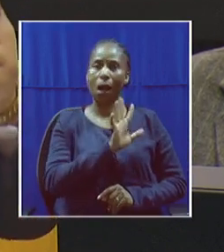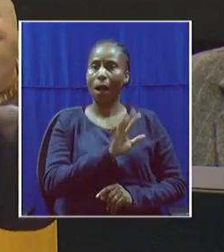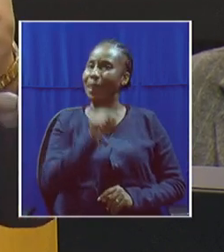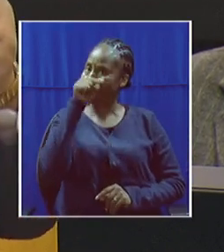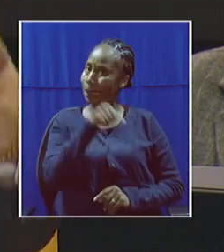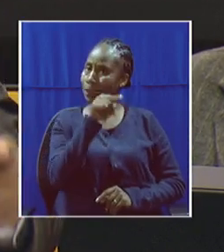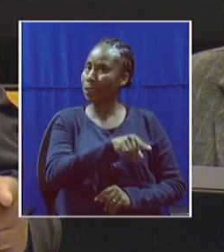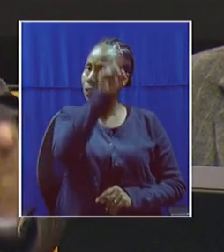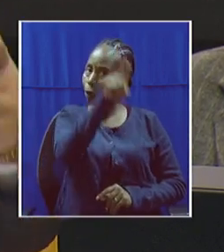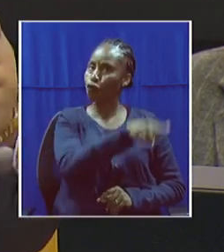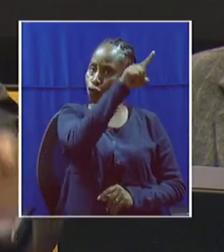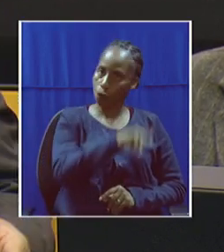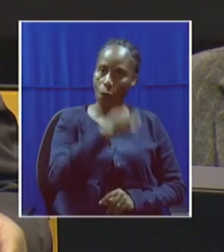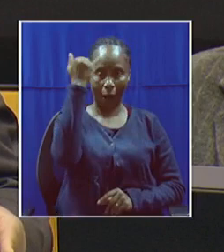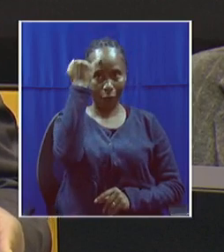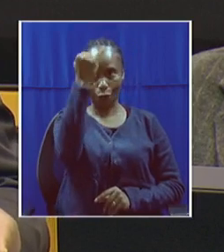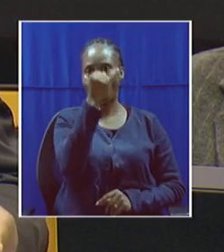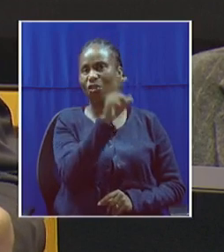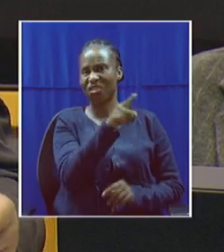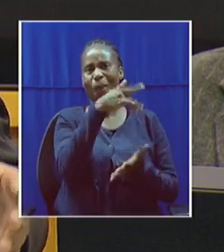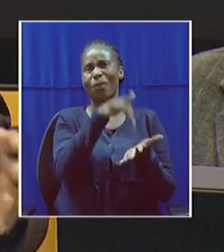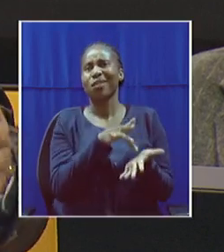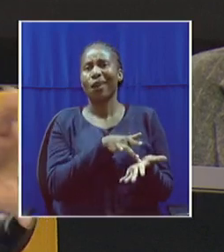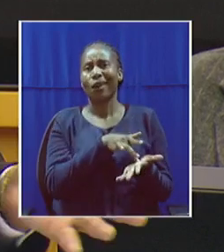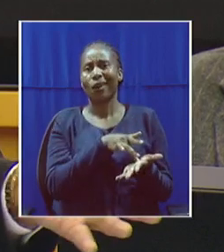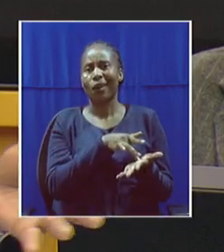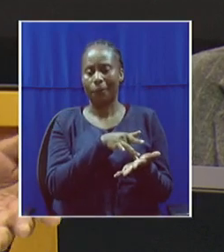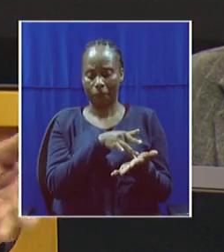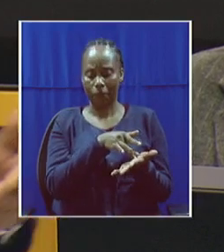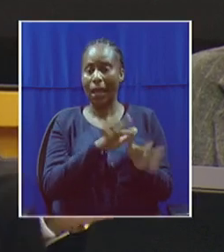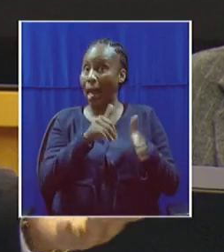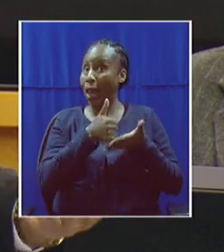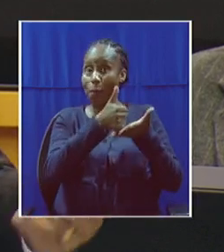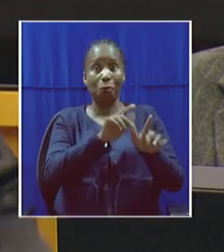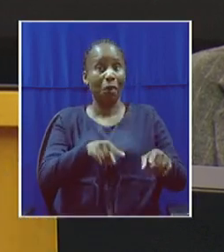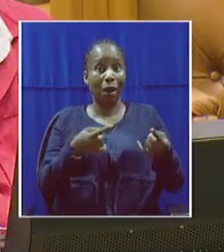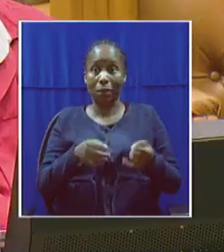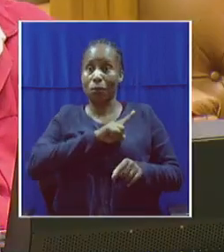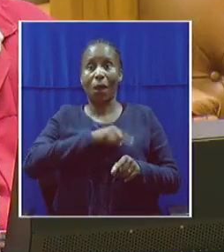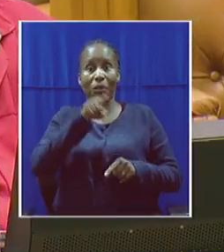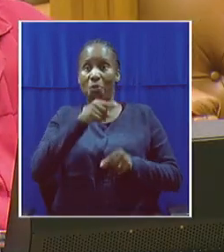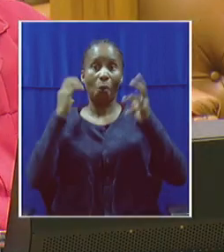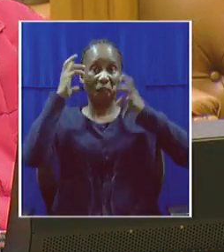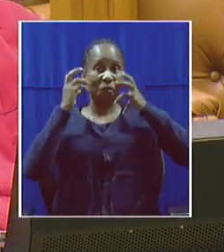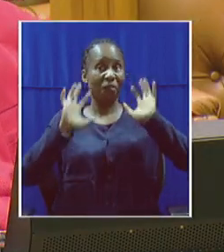misguided ideological position and we can't help you with your